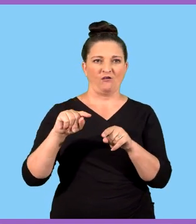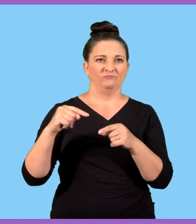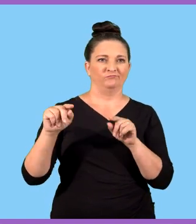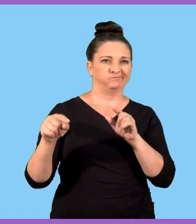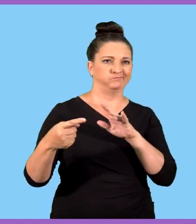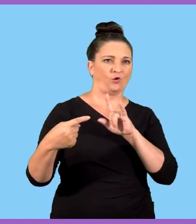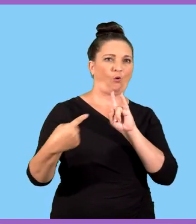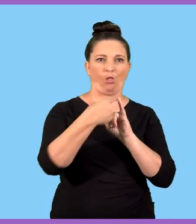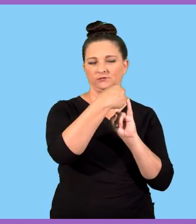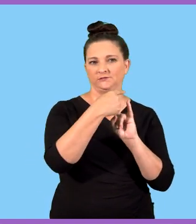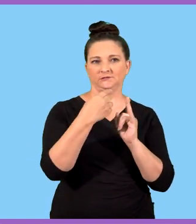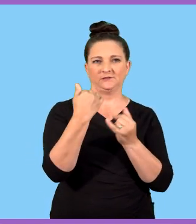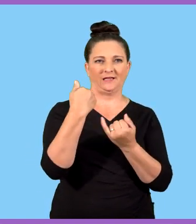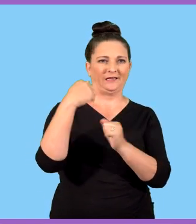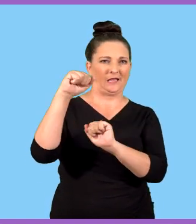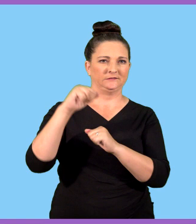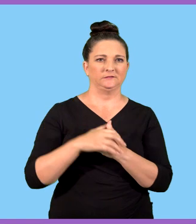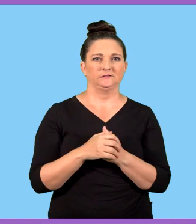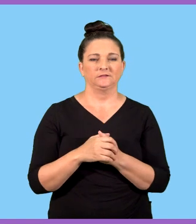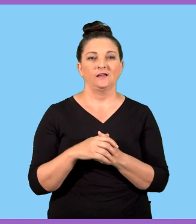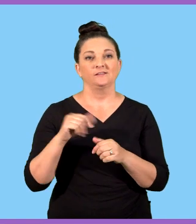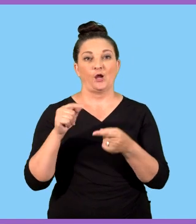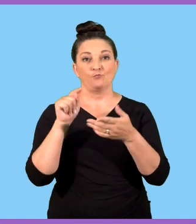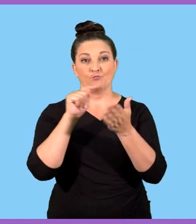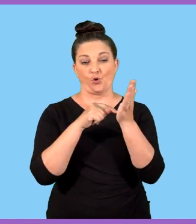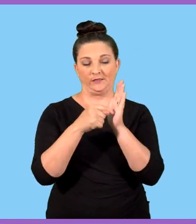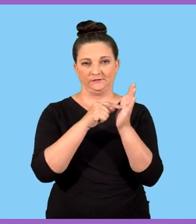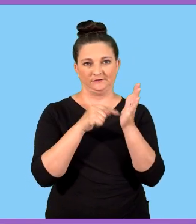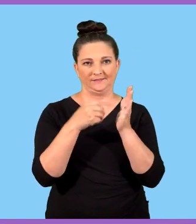against. All right, and then we have our points.